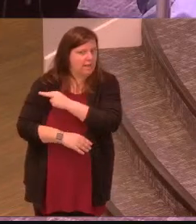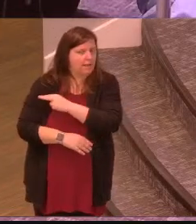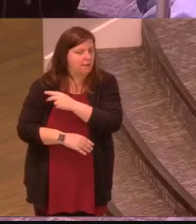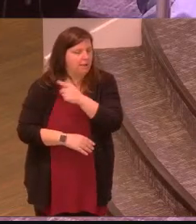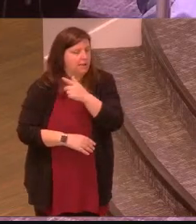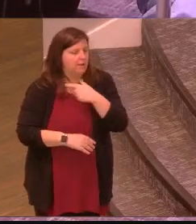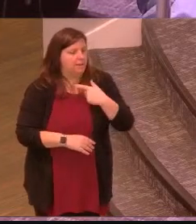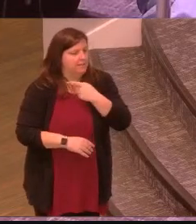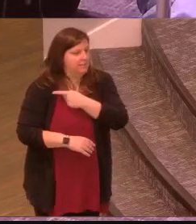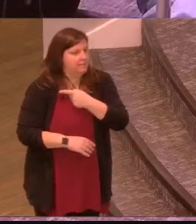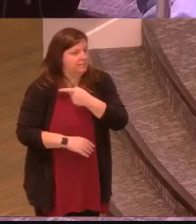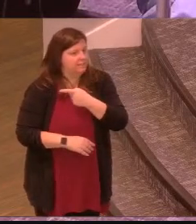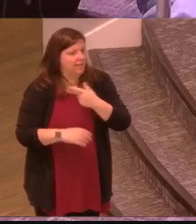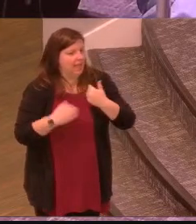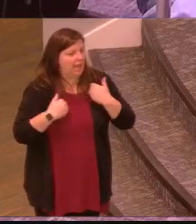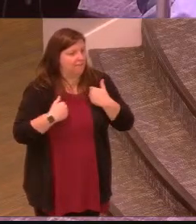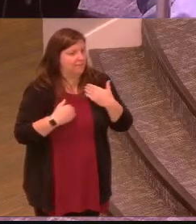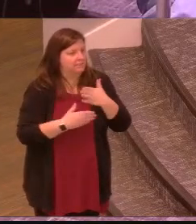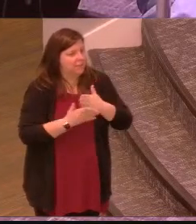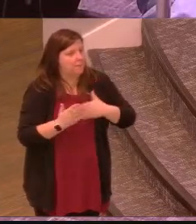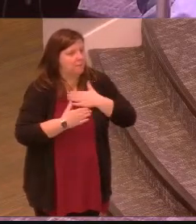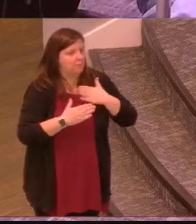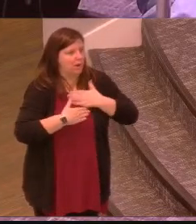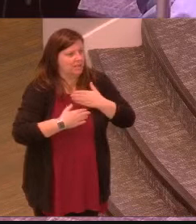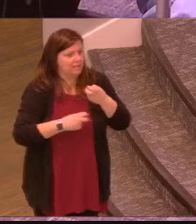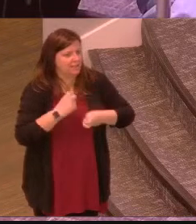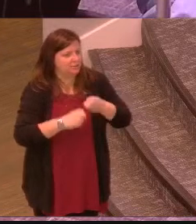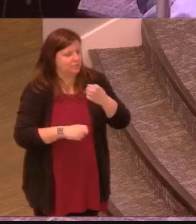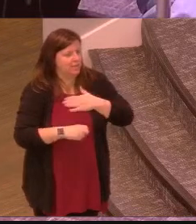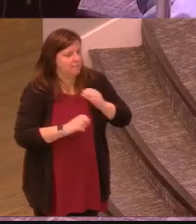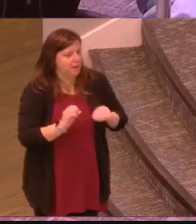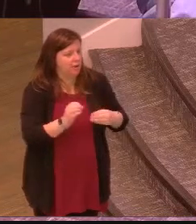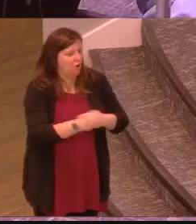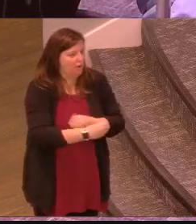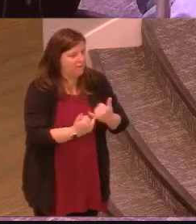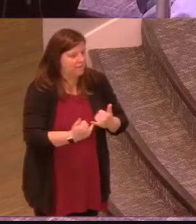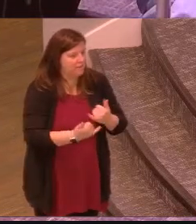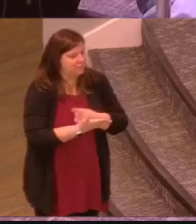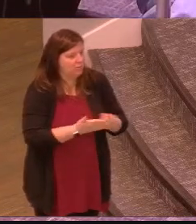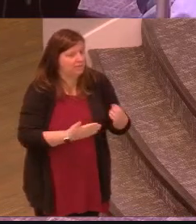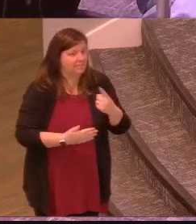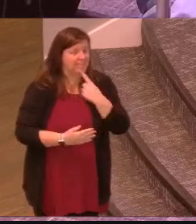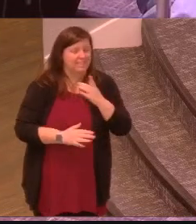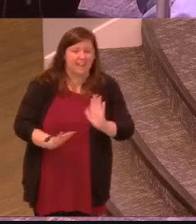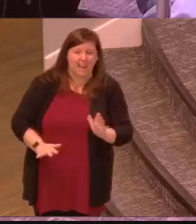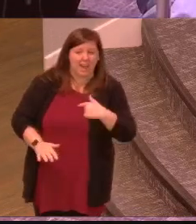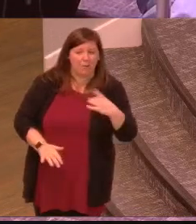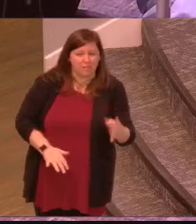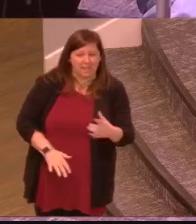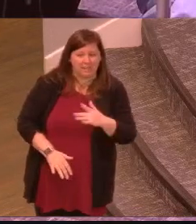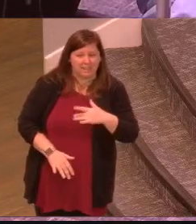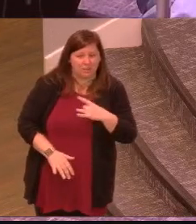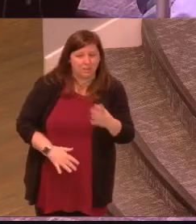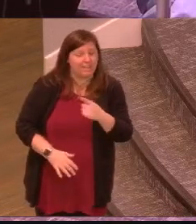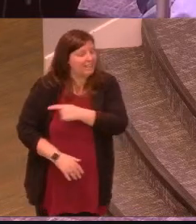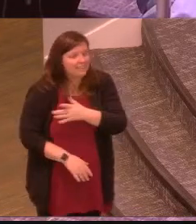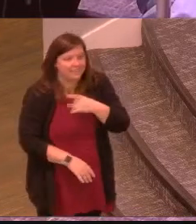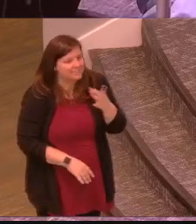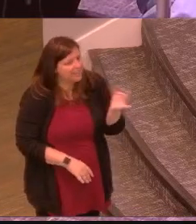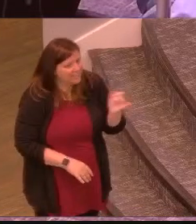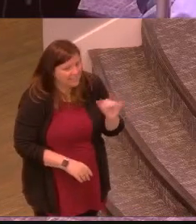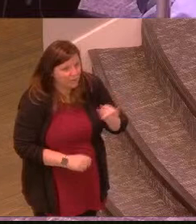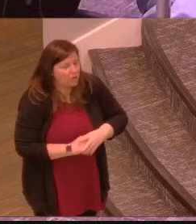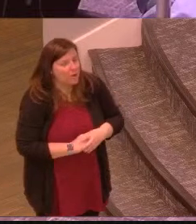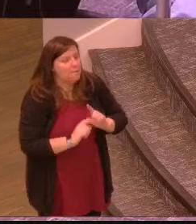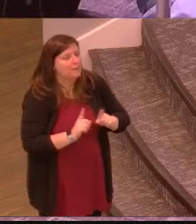some breathing issues in my office this week. Because I keep saying, but I don't like it, I don't like it, and he doesn't like it either. But